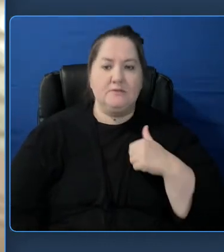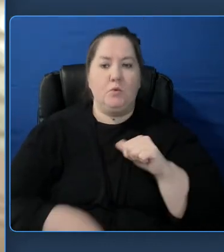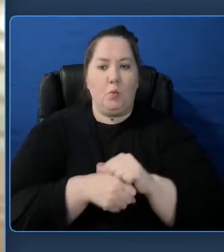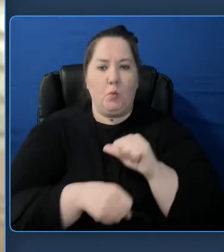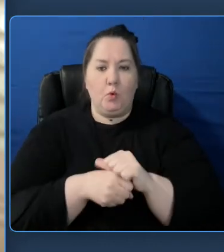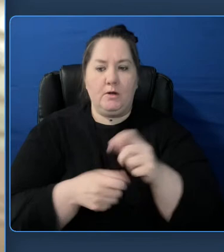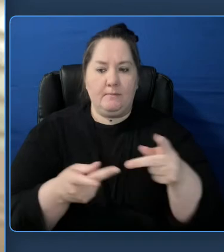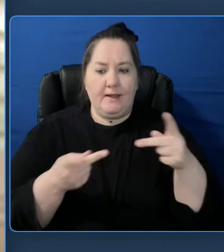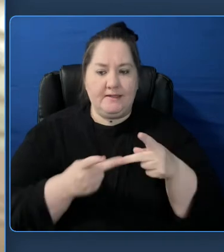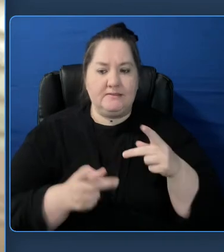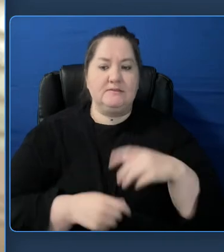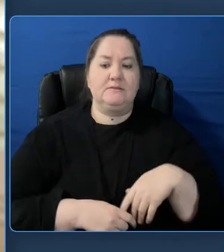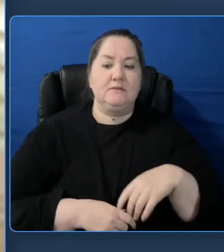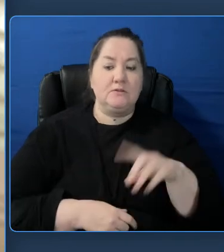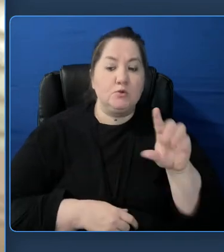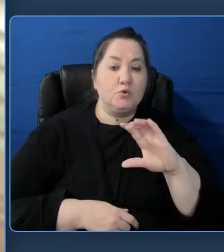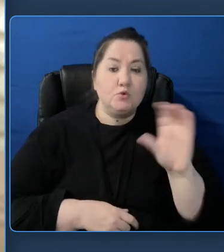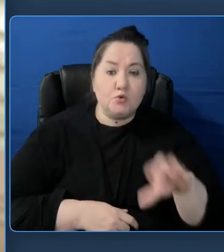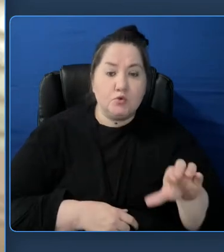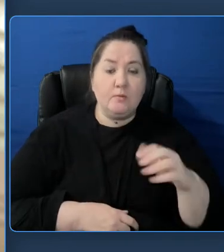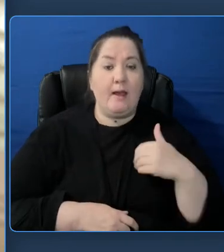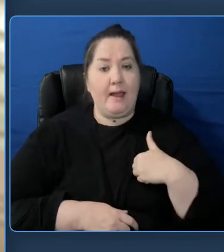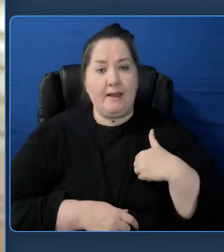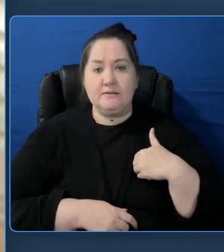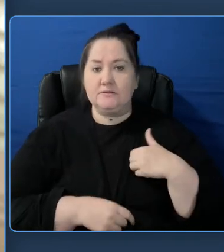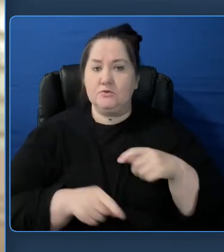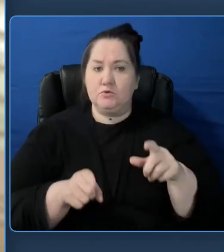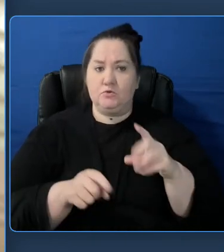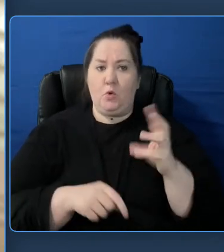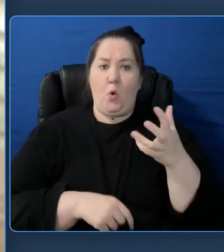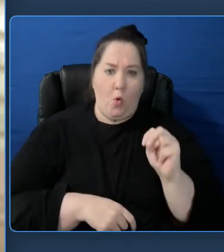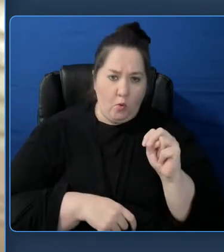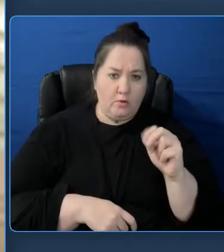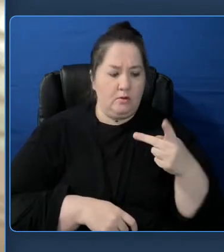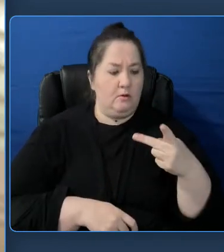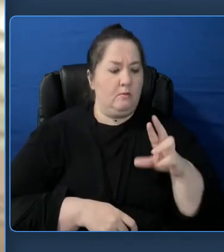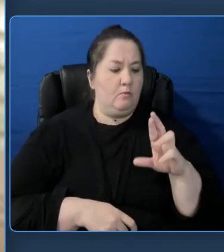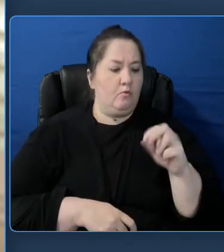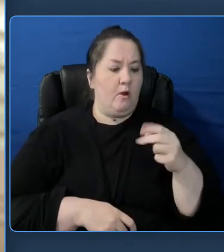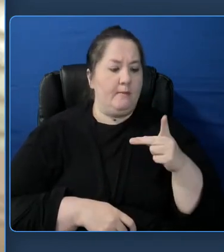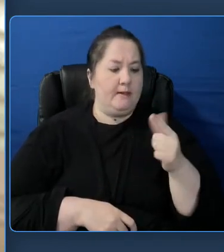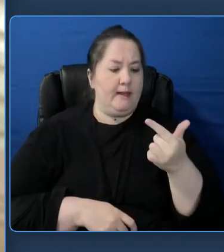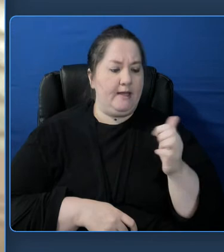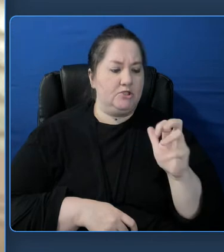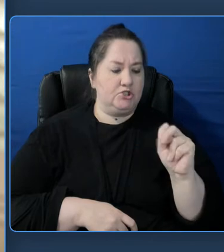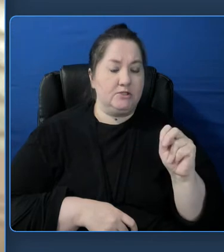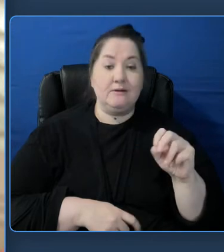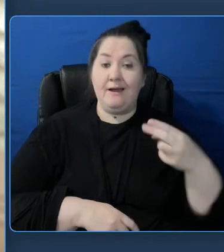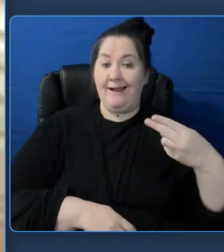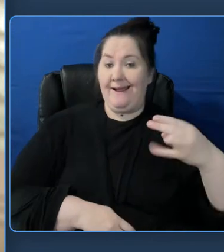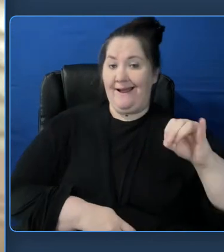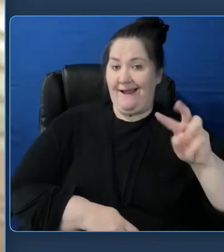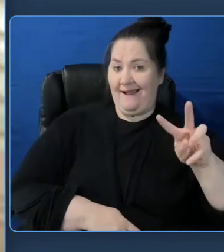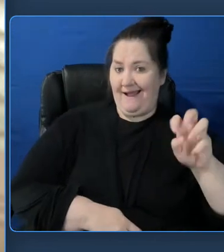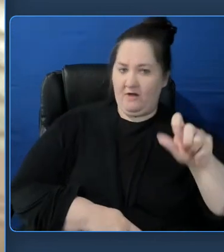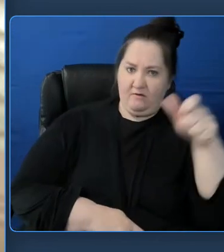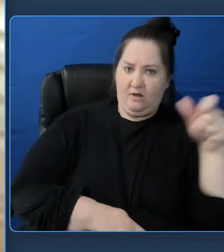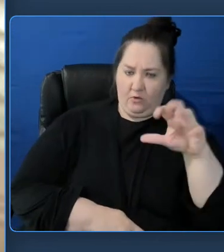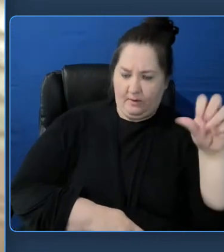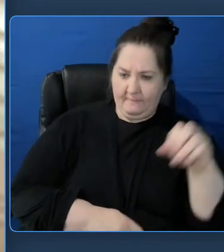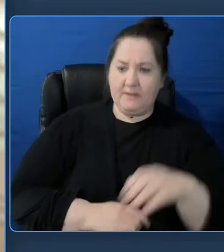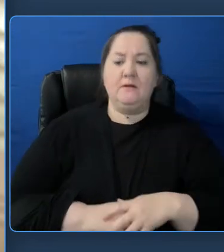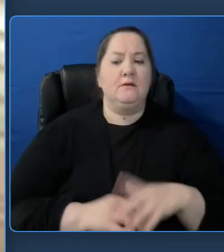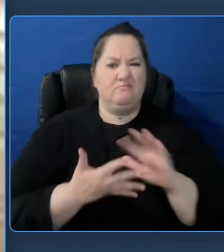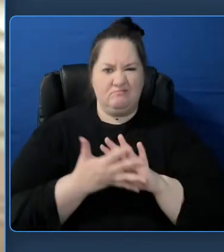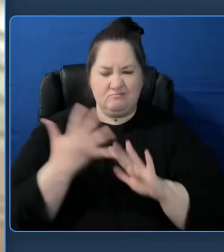workplace. Zoom has its own propagation. There's another company called Hive that does this service. So there are other services that provide that